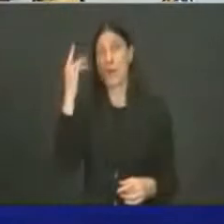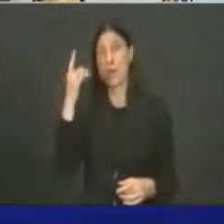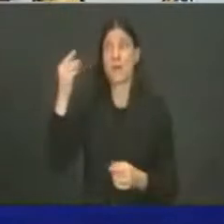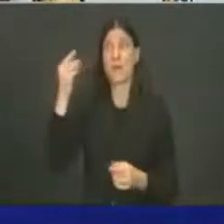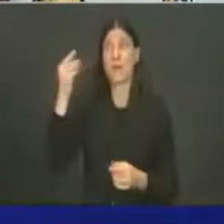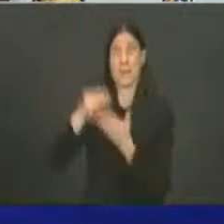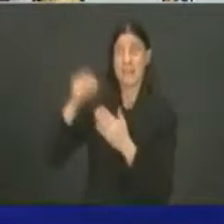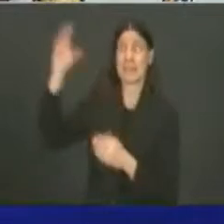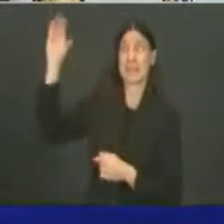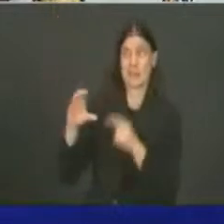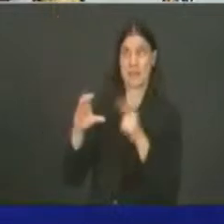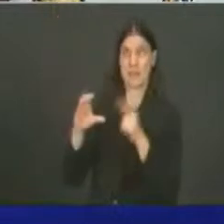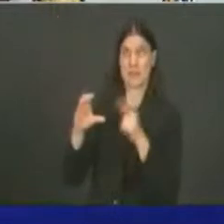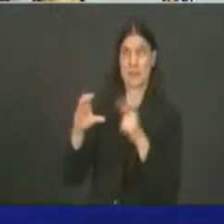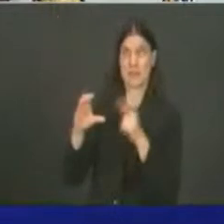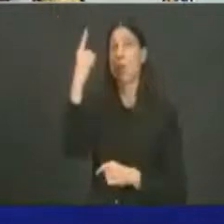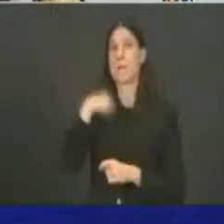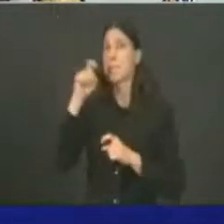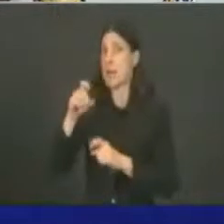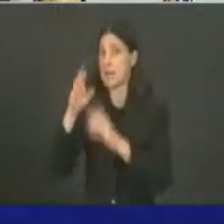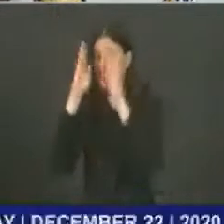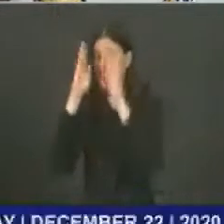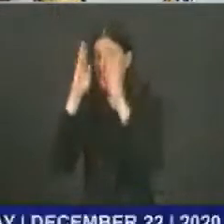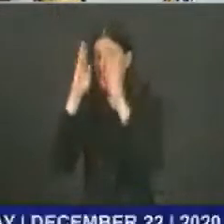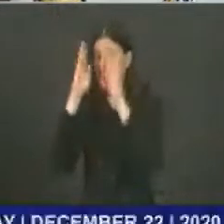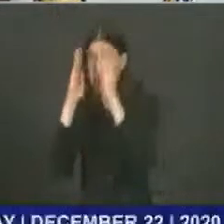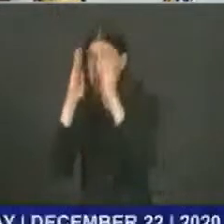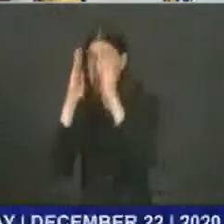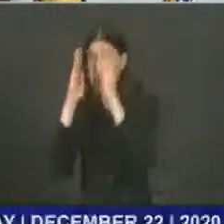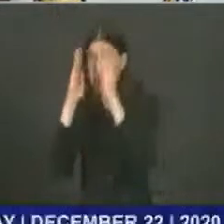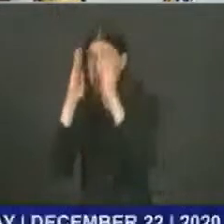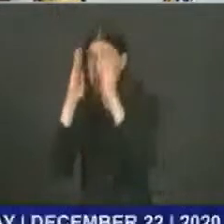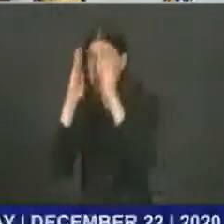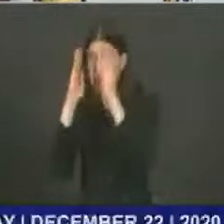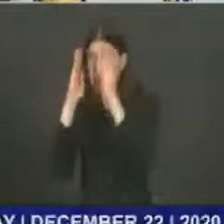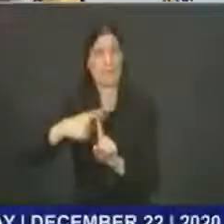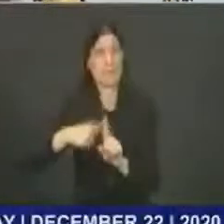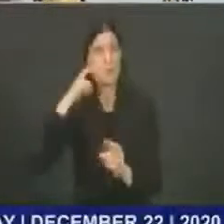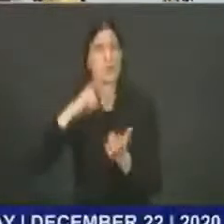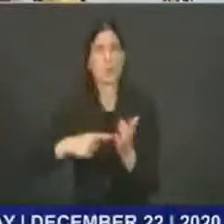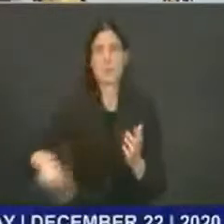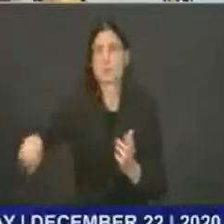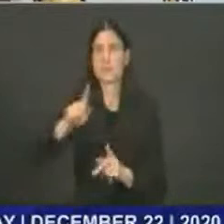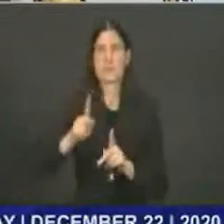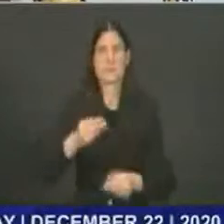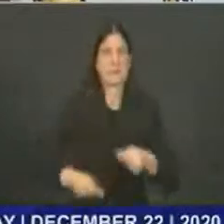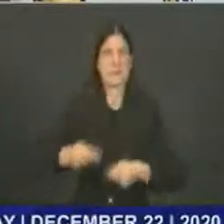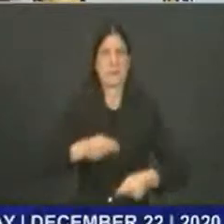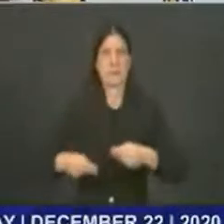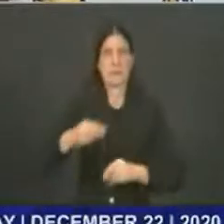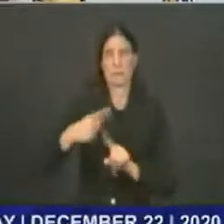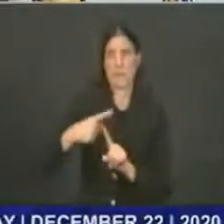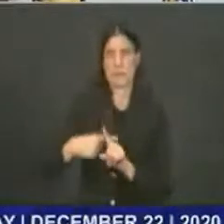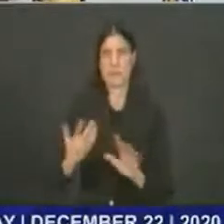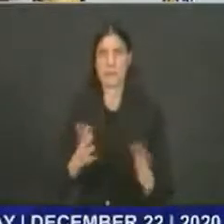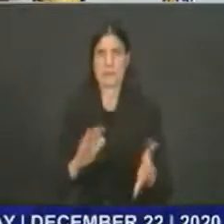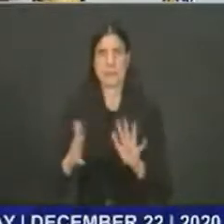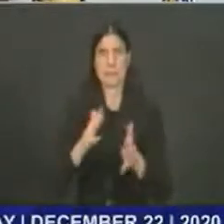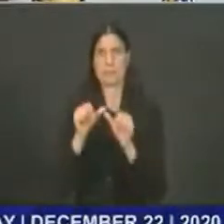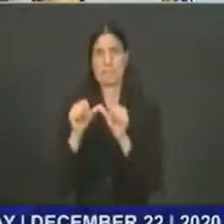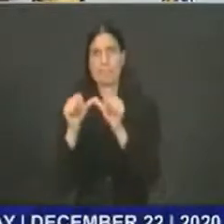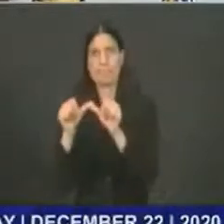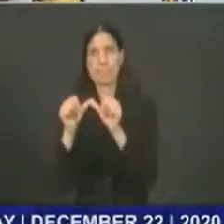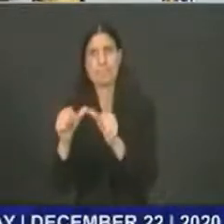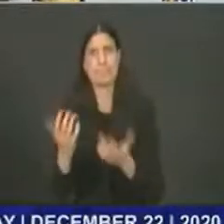to be like there will be a substantial amount of money for Rhode Island for rental